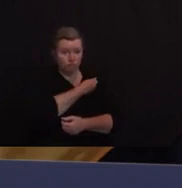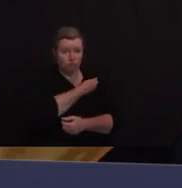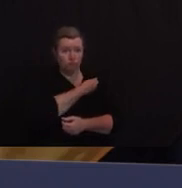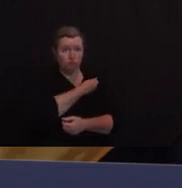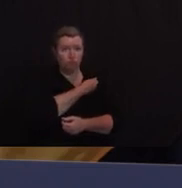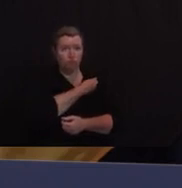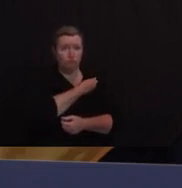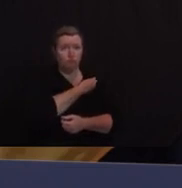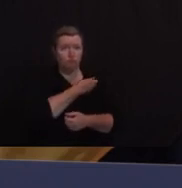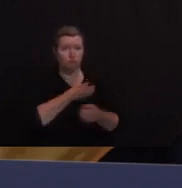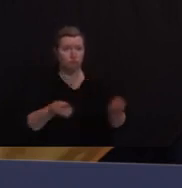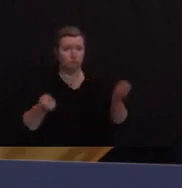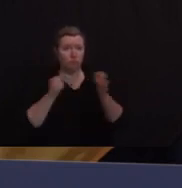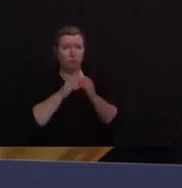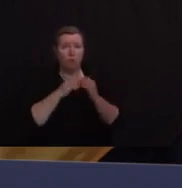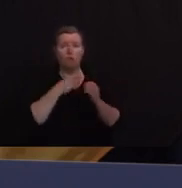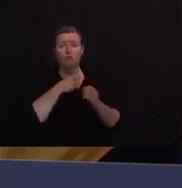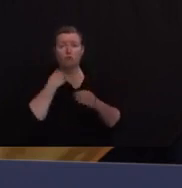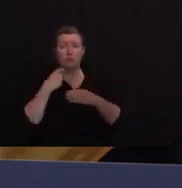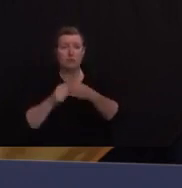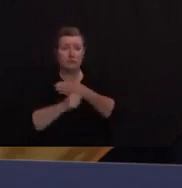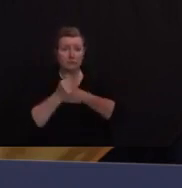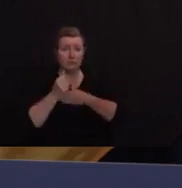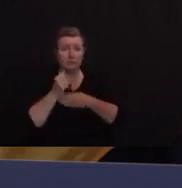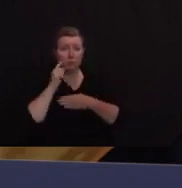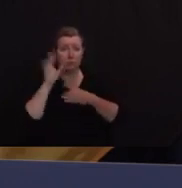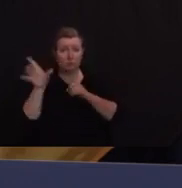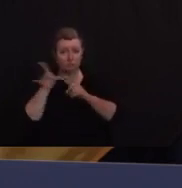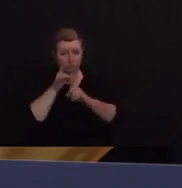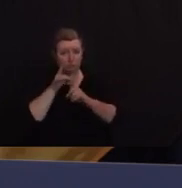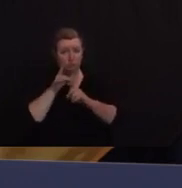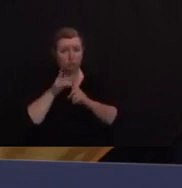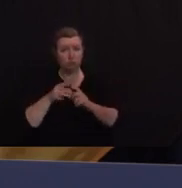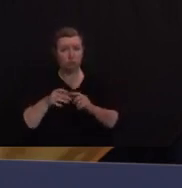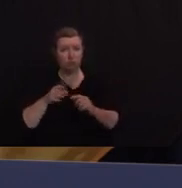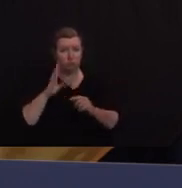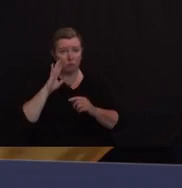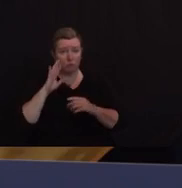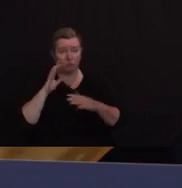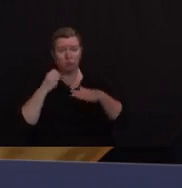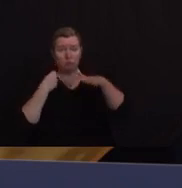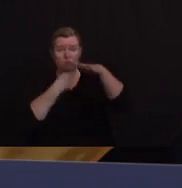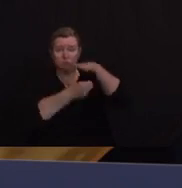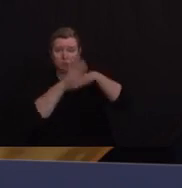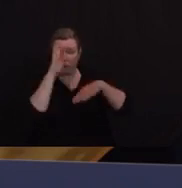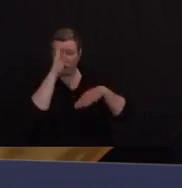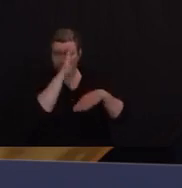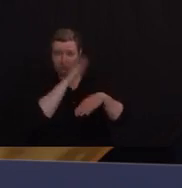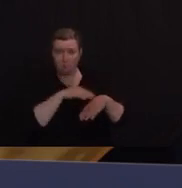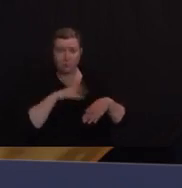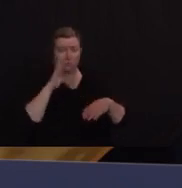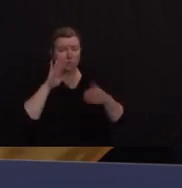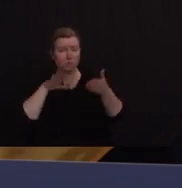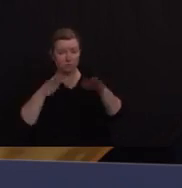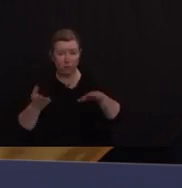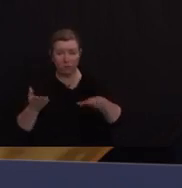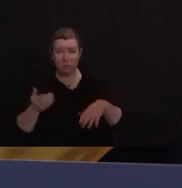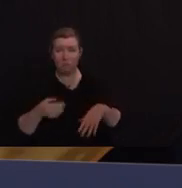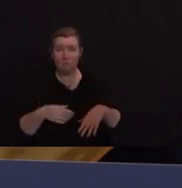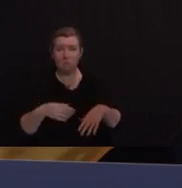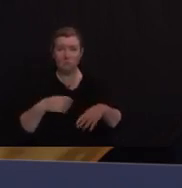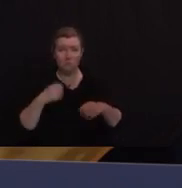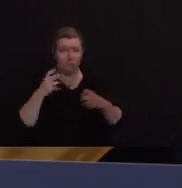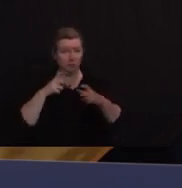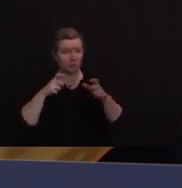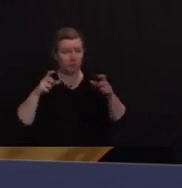disease? And more importantly, am I going to get sick enough to be hospitalized and or die, or is it going to be something more mild? And here's why, as much as